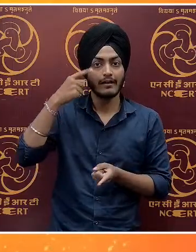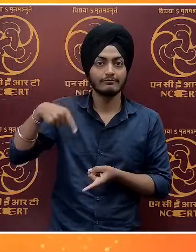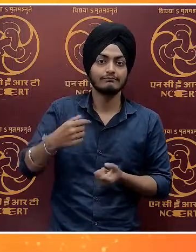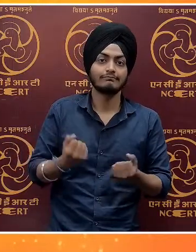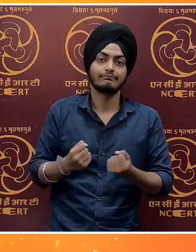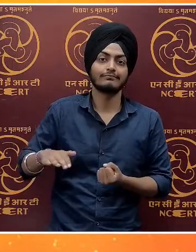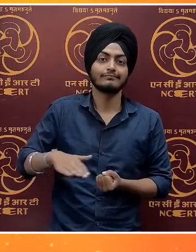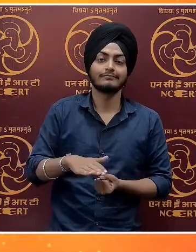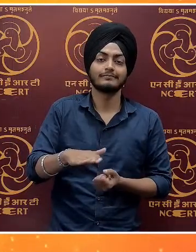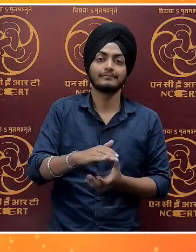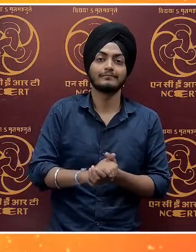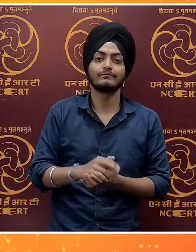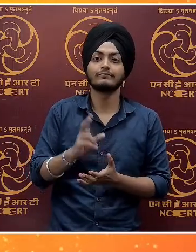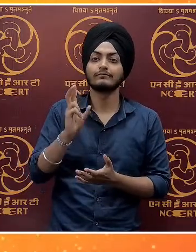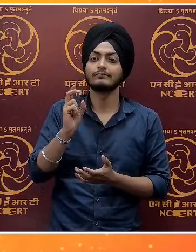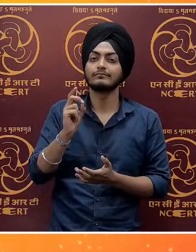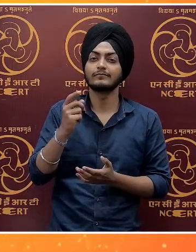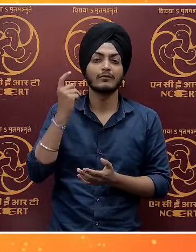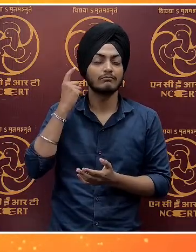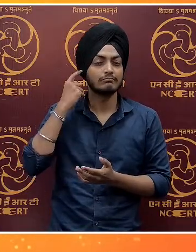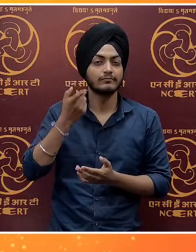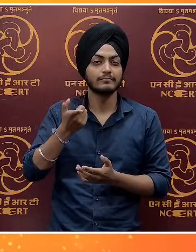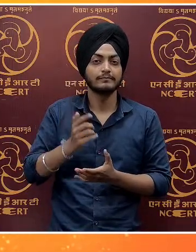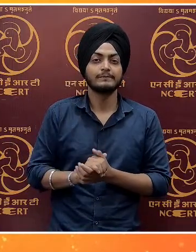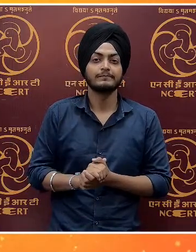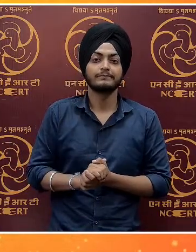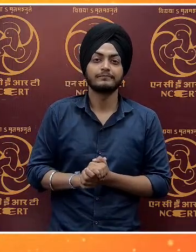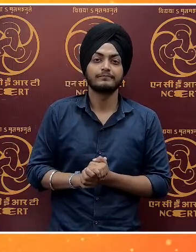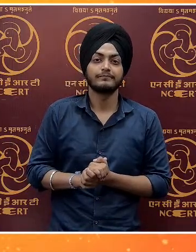And the second sound is?